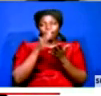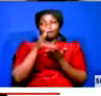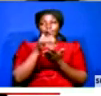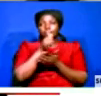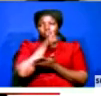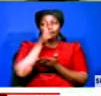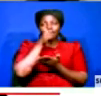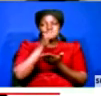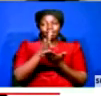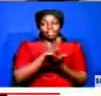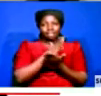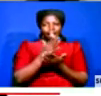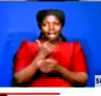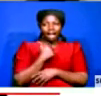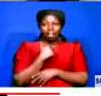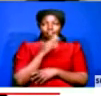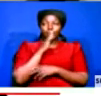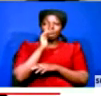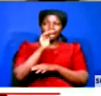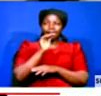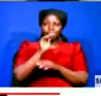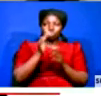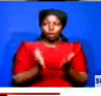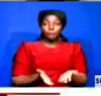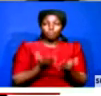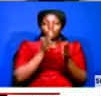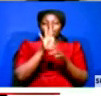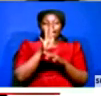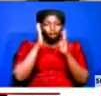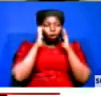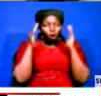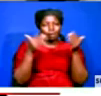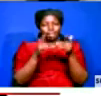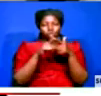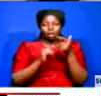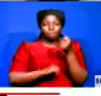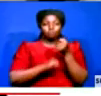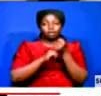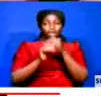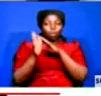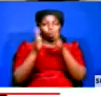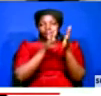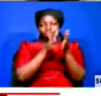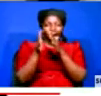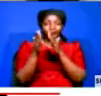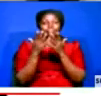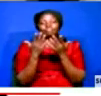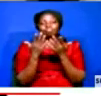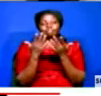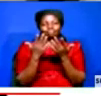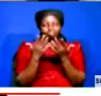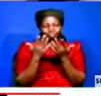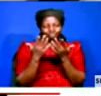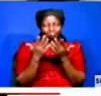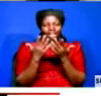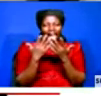been urged to enhance its commitments to support climate adoption in light of frequent droughts.